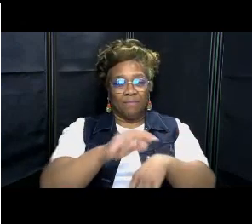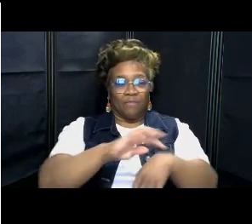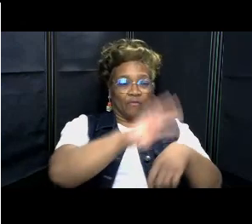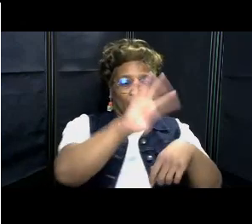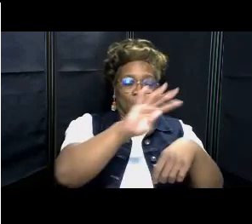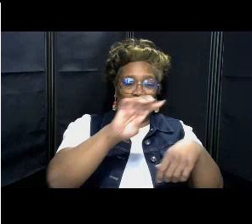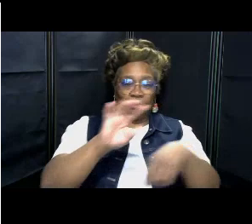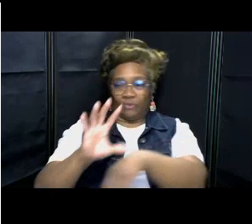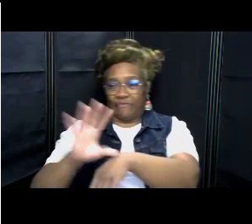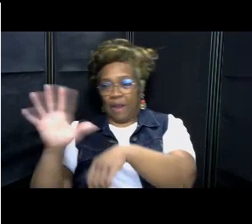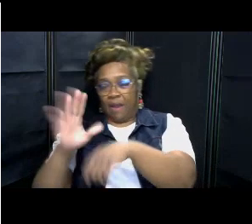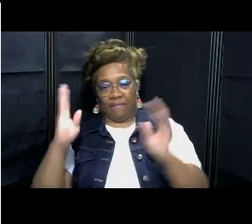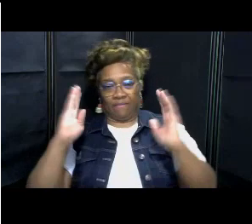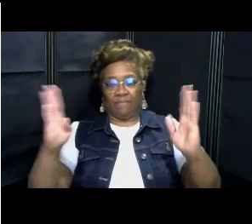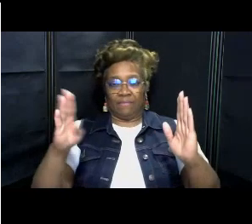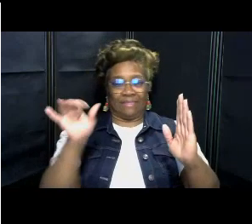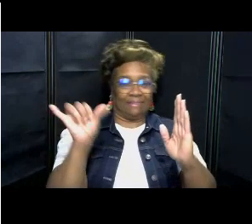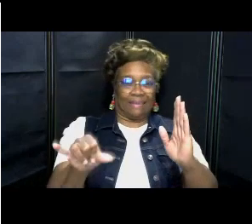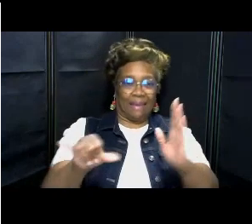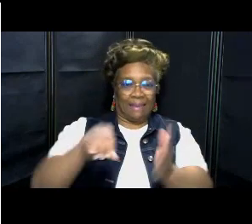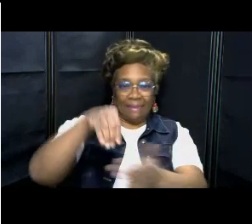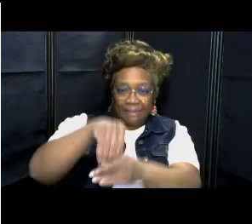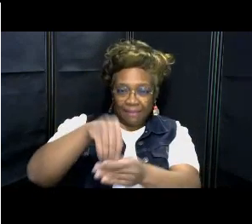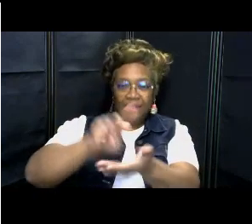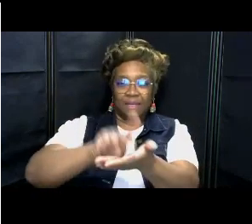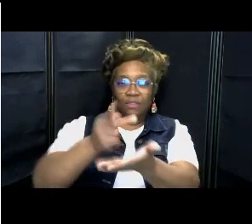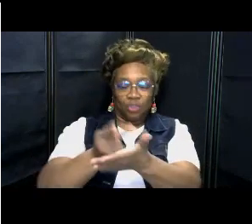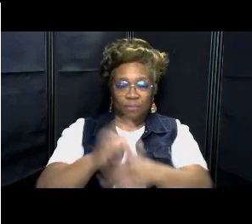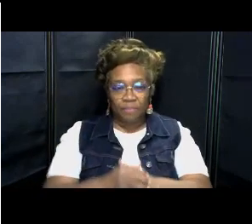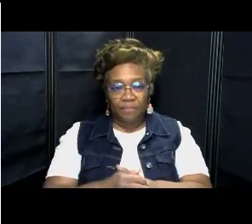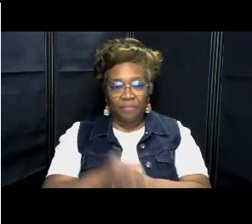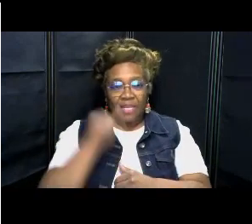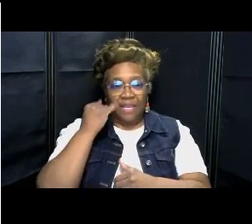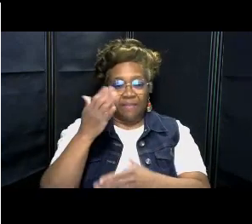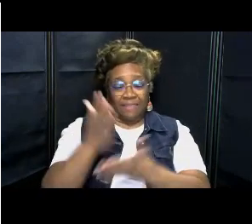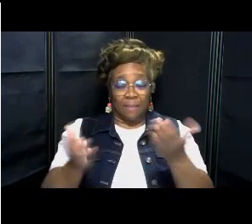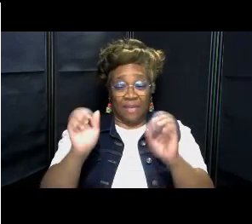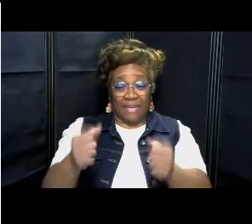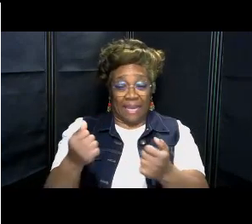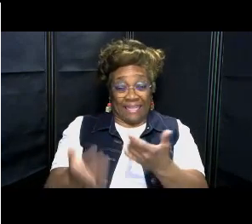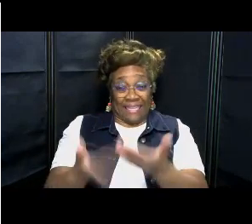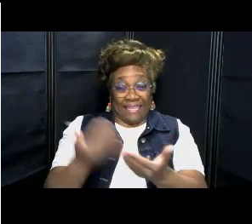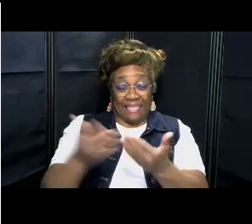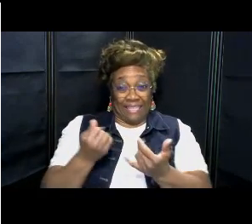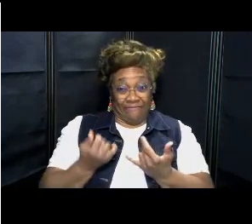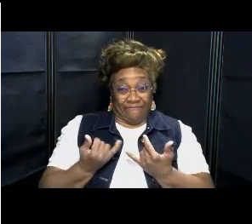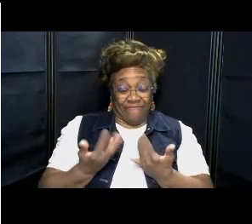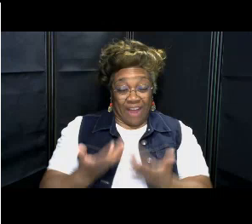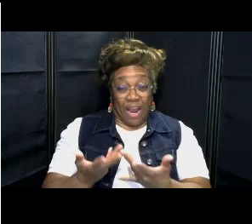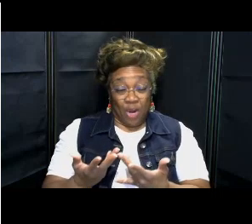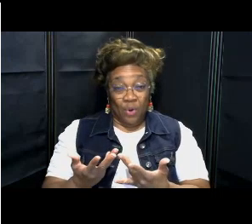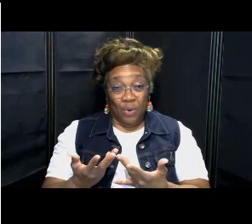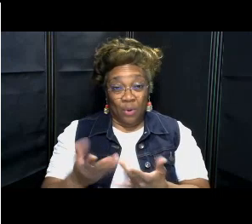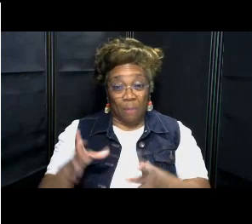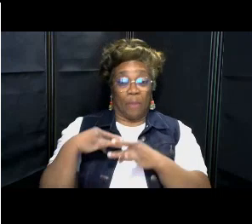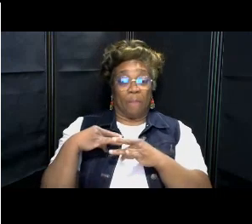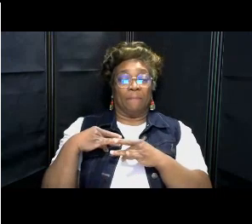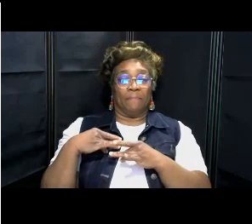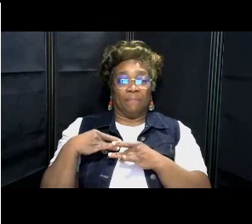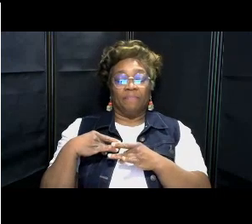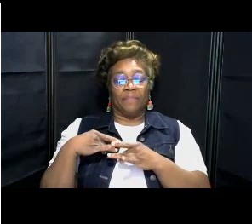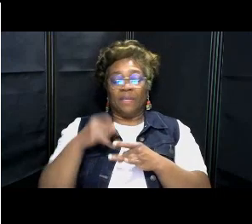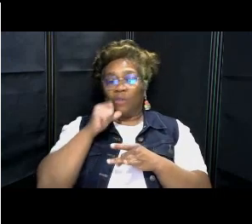timer on. And keep anything that can catch fire away from the stovetop. And they say anything, that means do not put your wooden